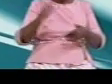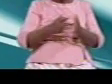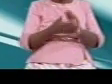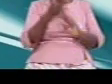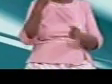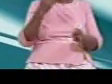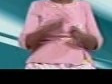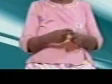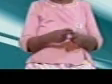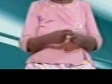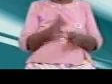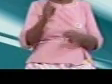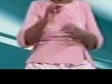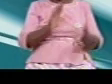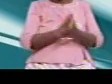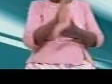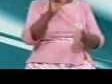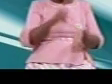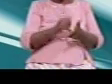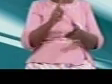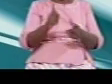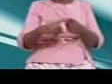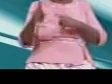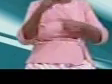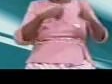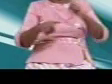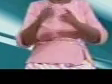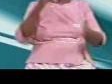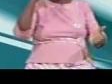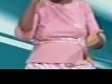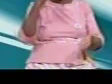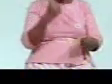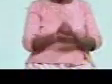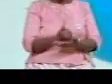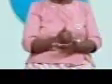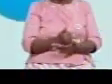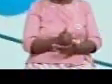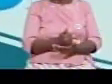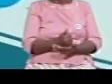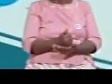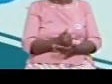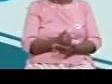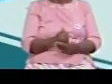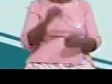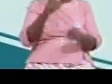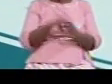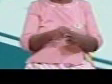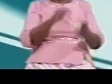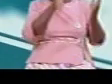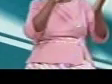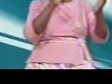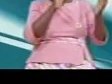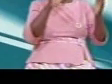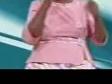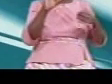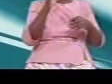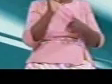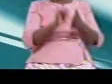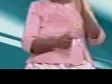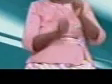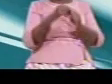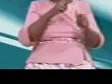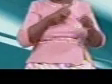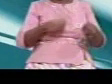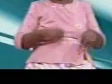say amen. Amen. In anticipation of what the Lord is going to do tonight, I want